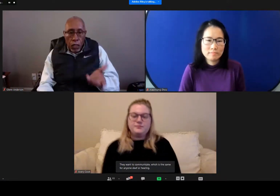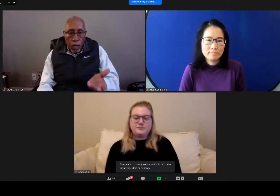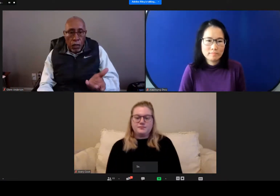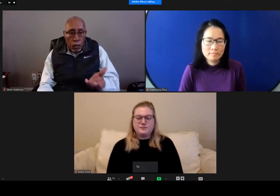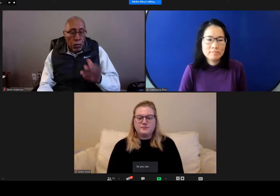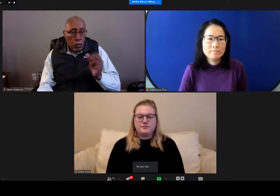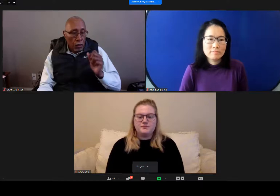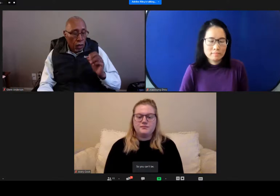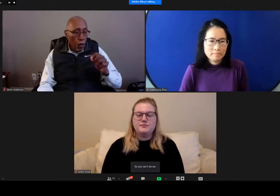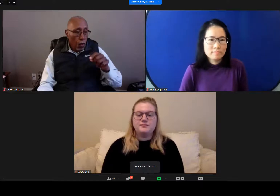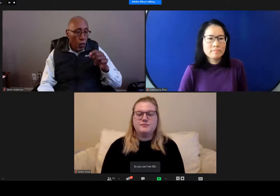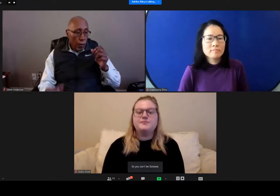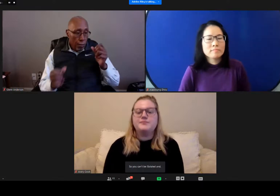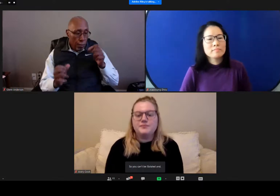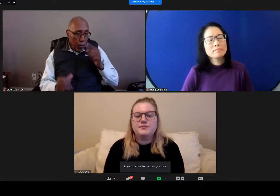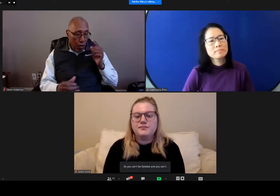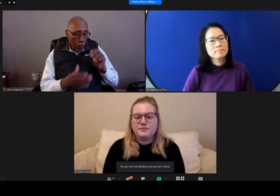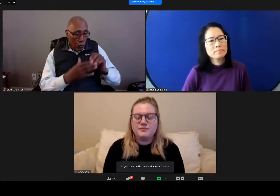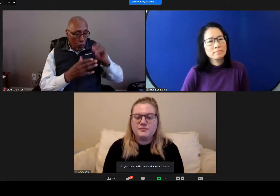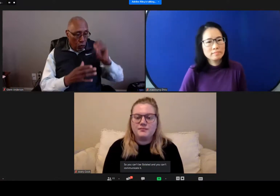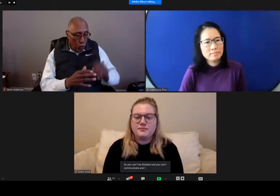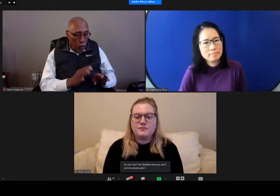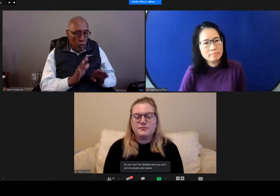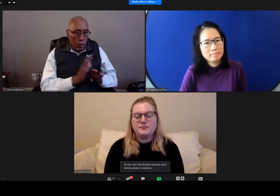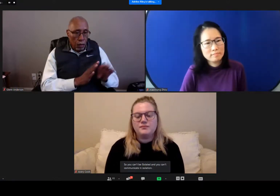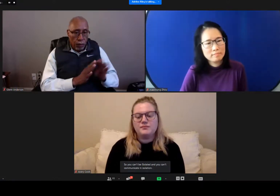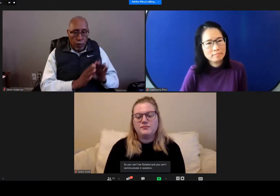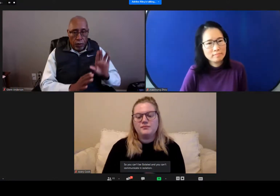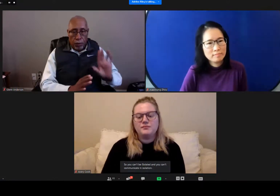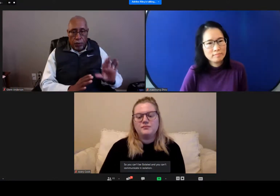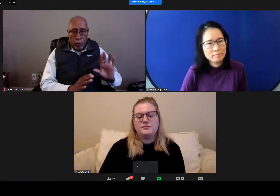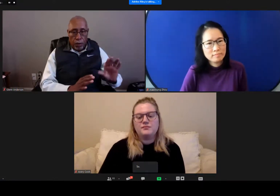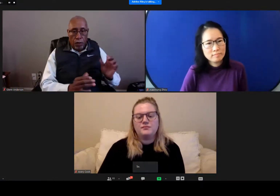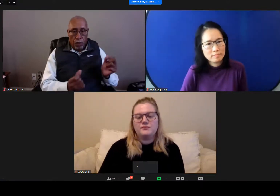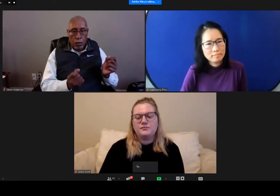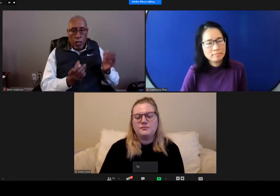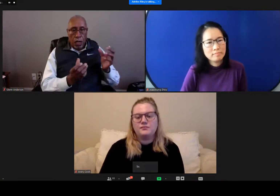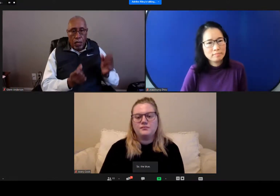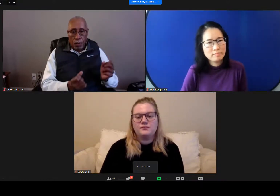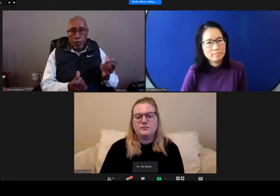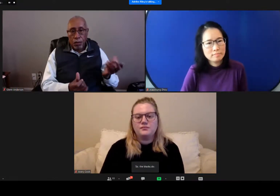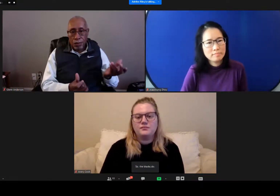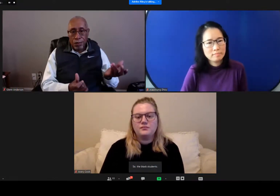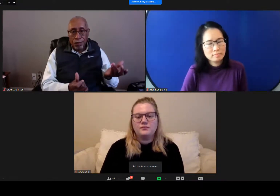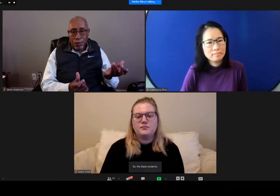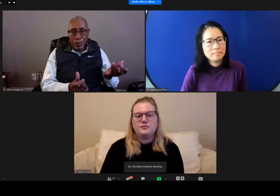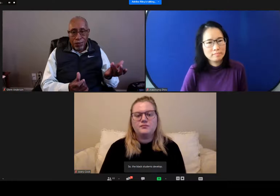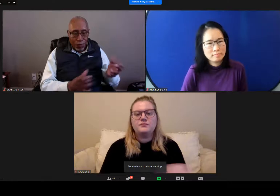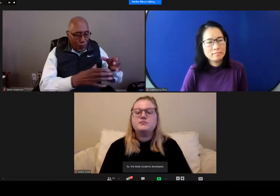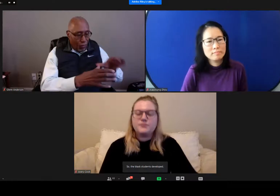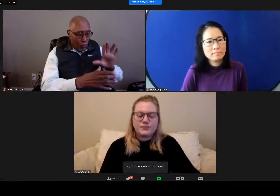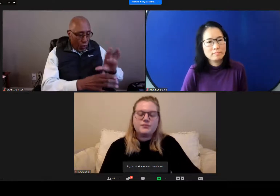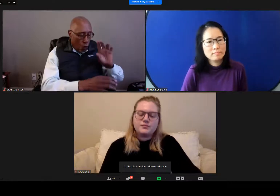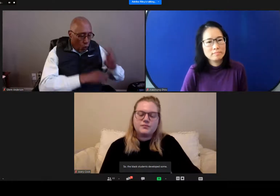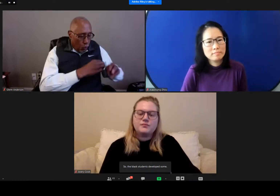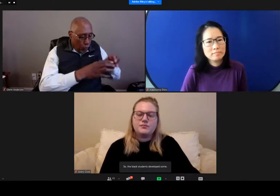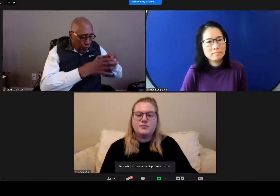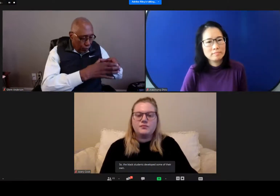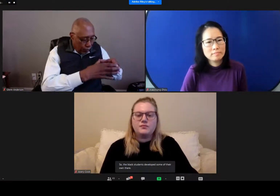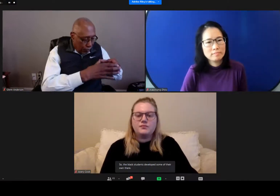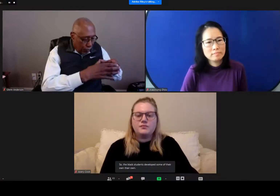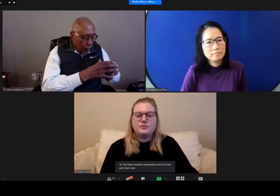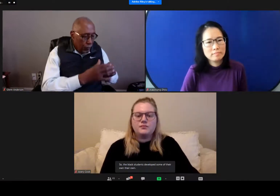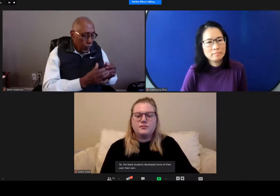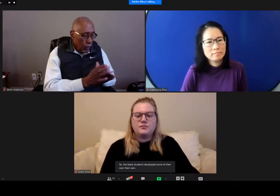So you can't be isolated and you can't communicate in isolation. So the Black students developed some of their